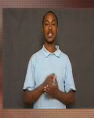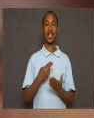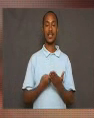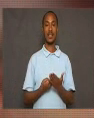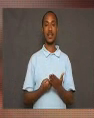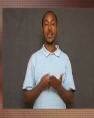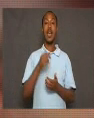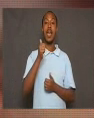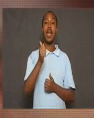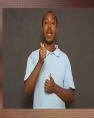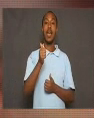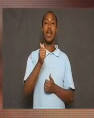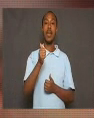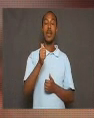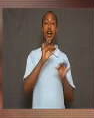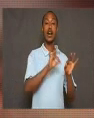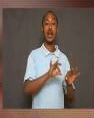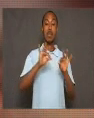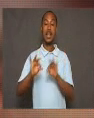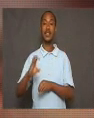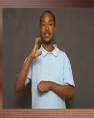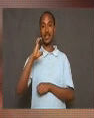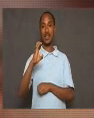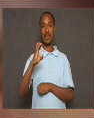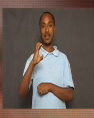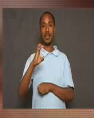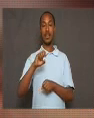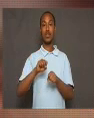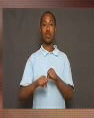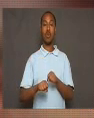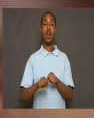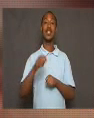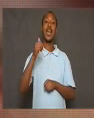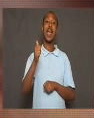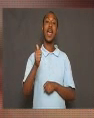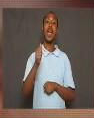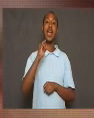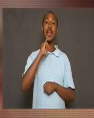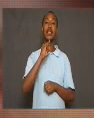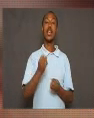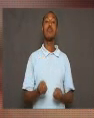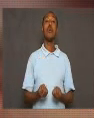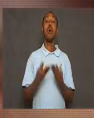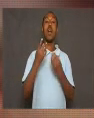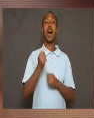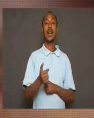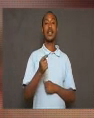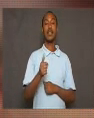Thus, A will replace C so long as A is a more